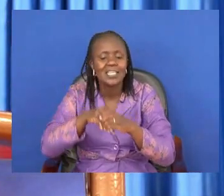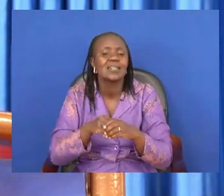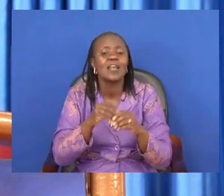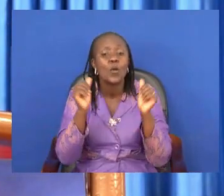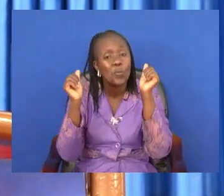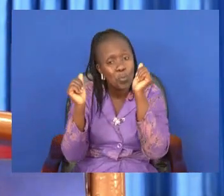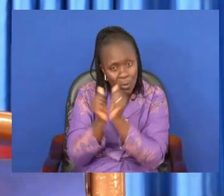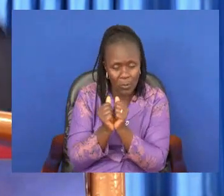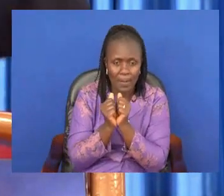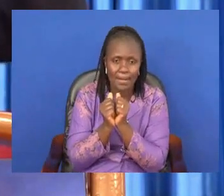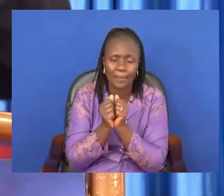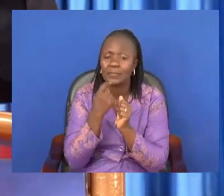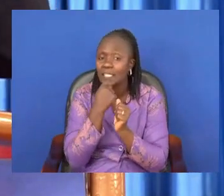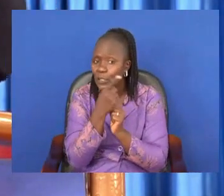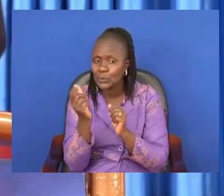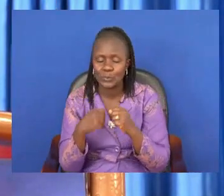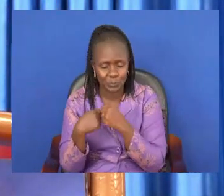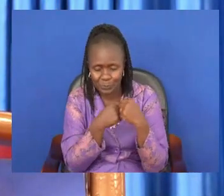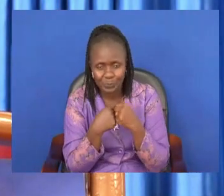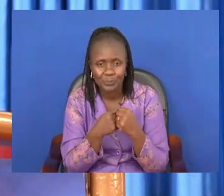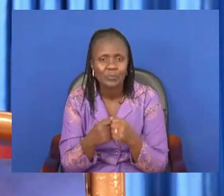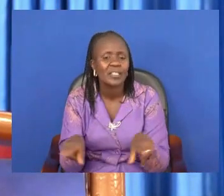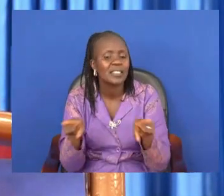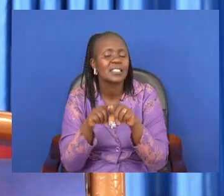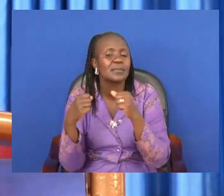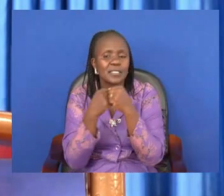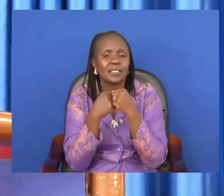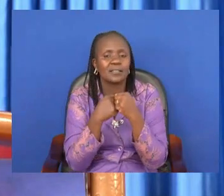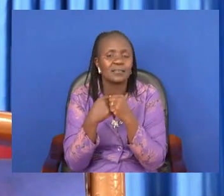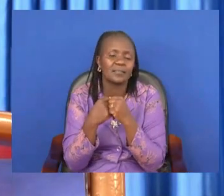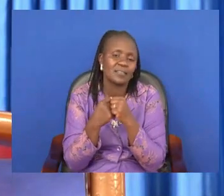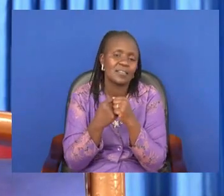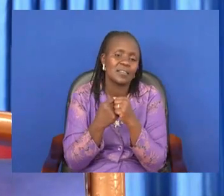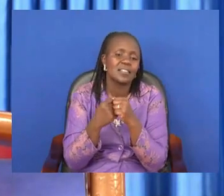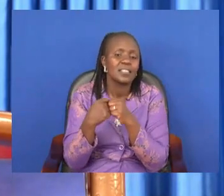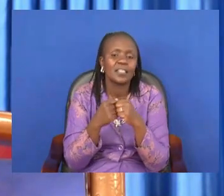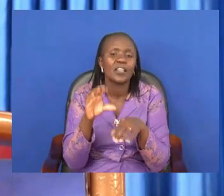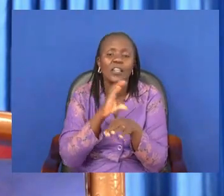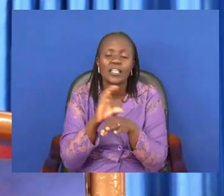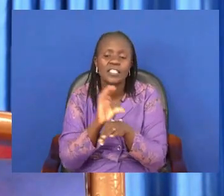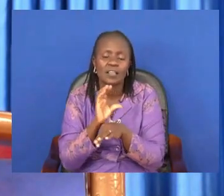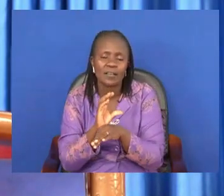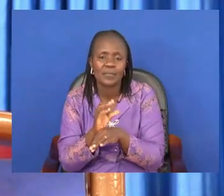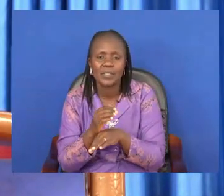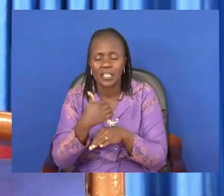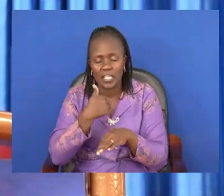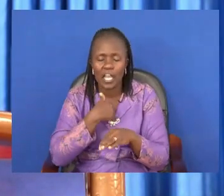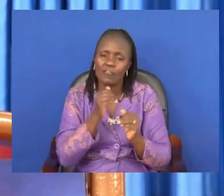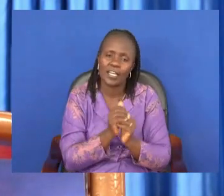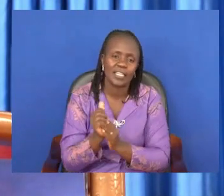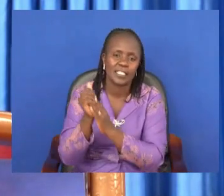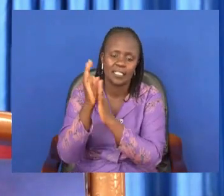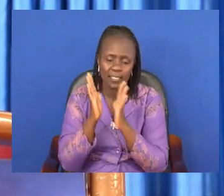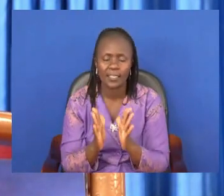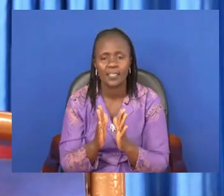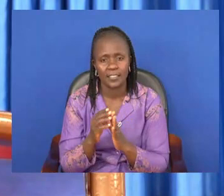one that is speaking. So I want to challenge you. As Paul is challenging the Corinthians, I want to challenge you. If you have a leader and you